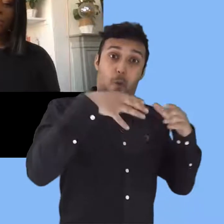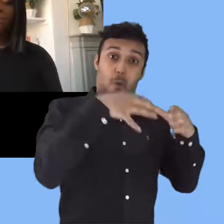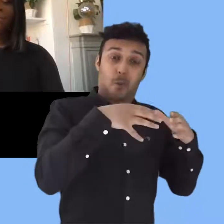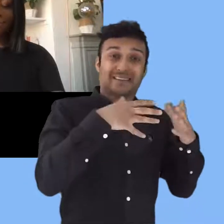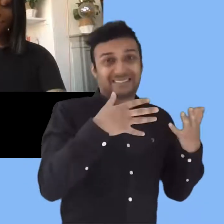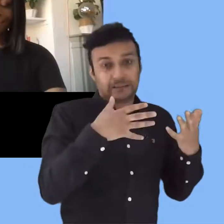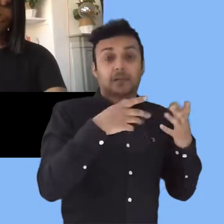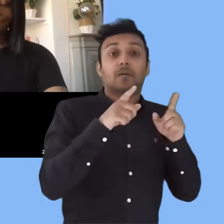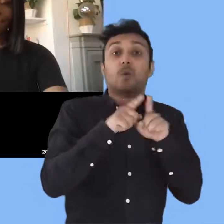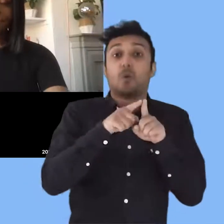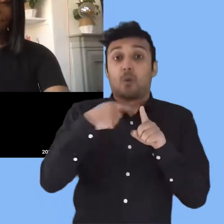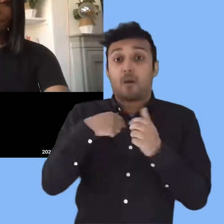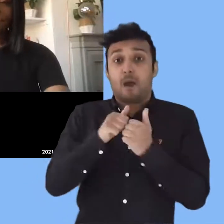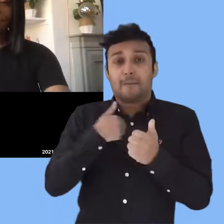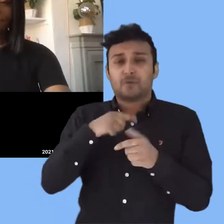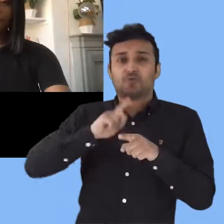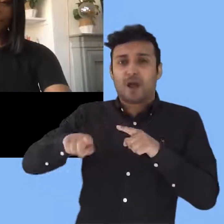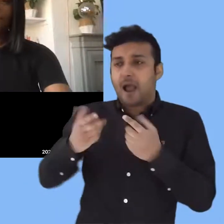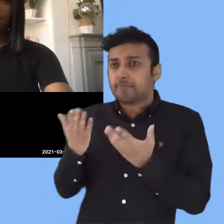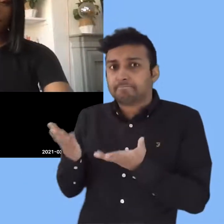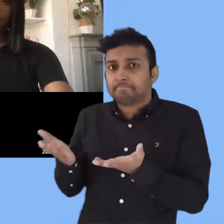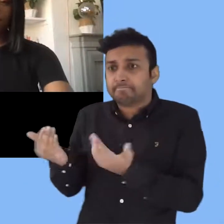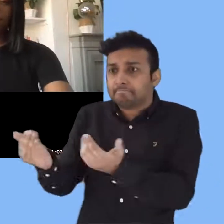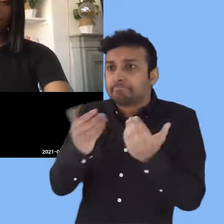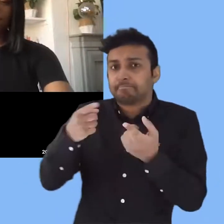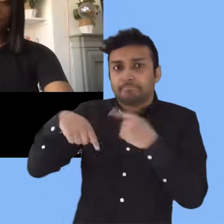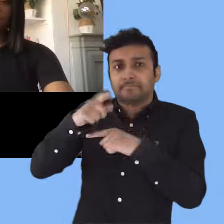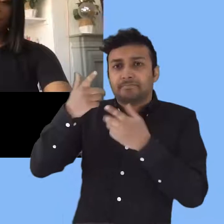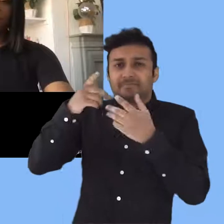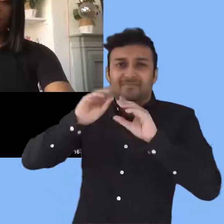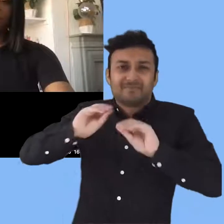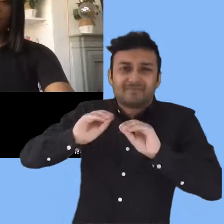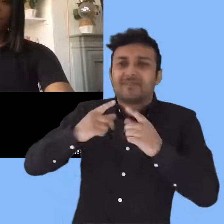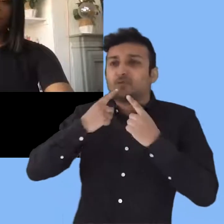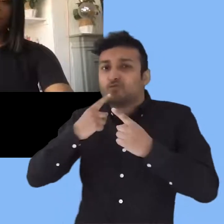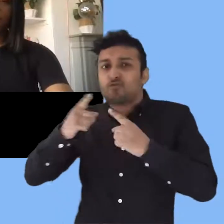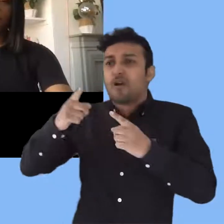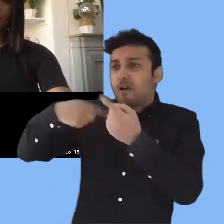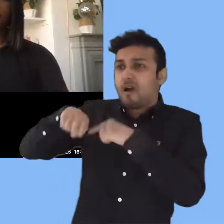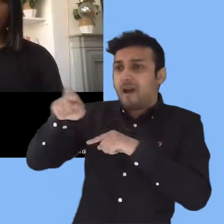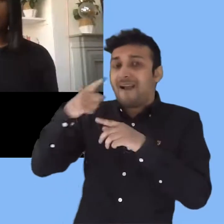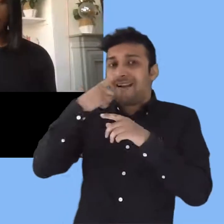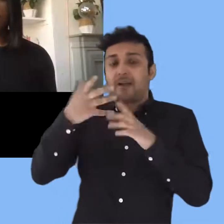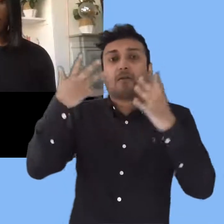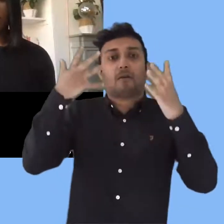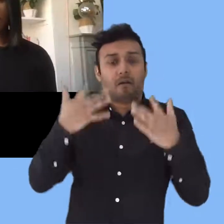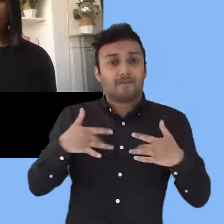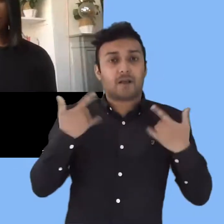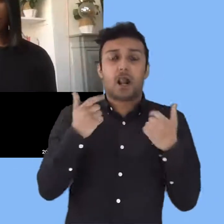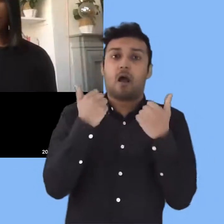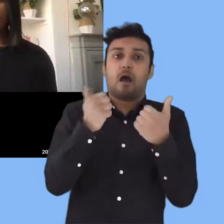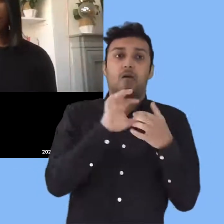educators connect with children and families and colleagues. What is